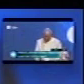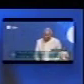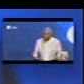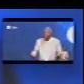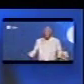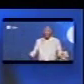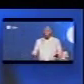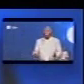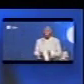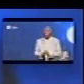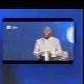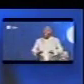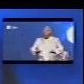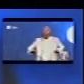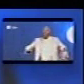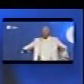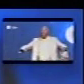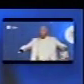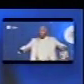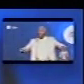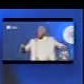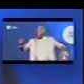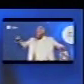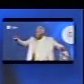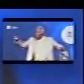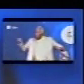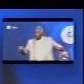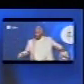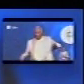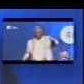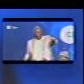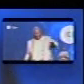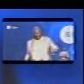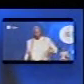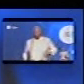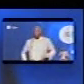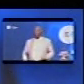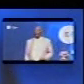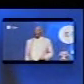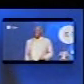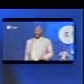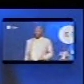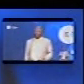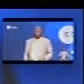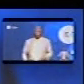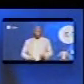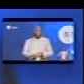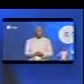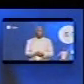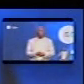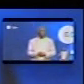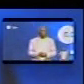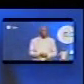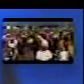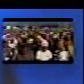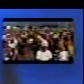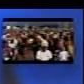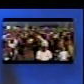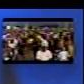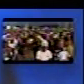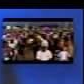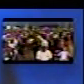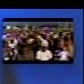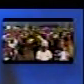Four men carried him on his stretcher, one at every corner. The total